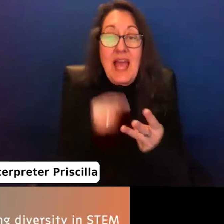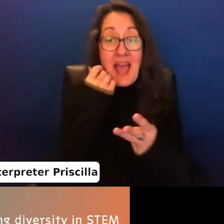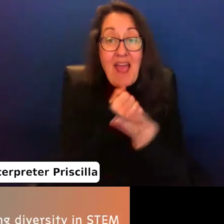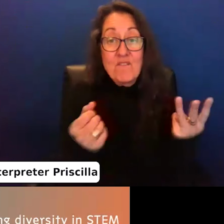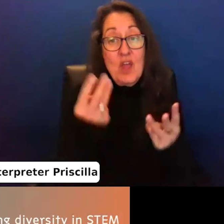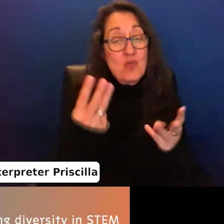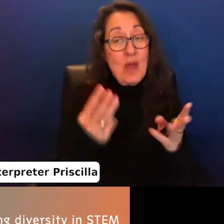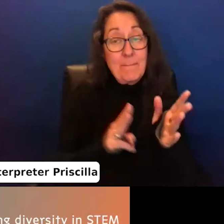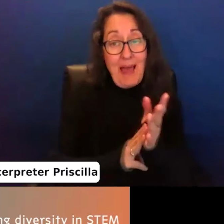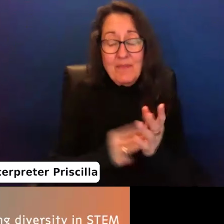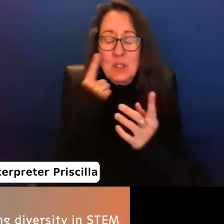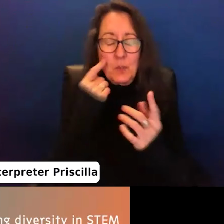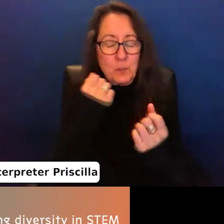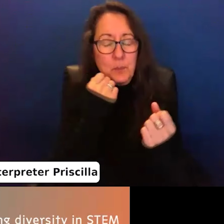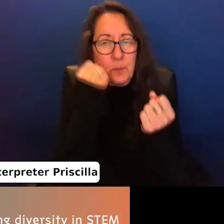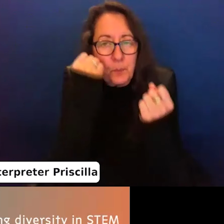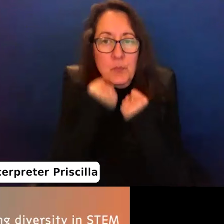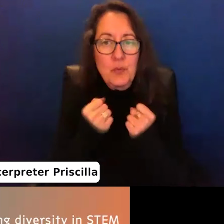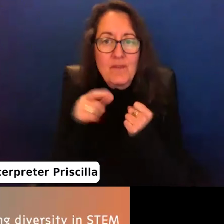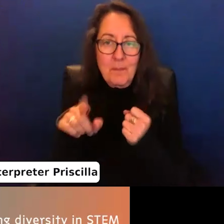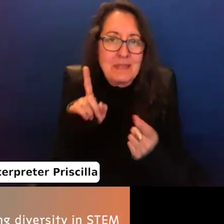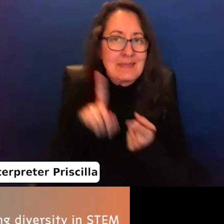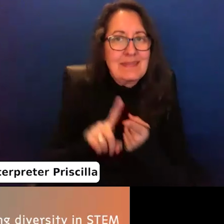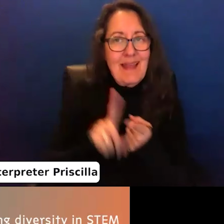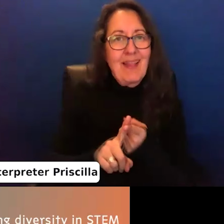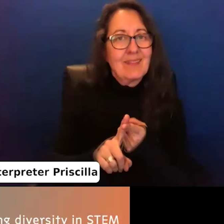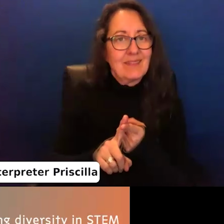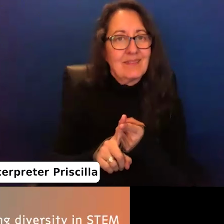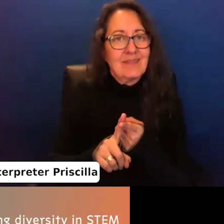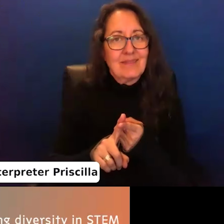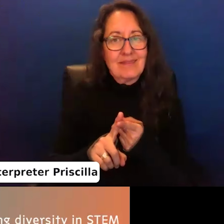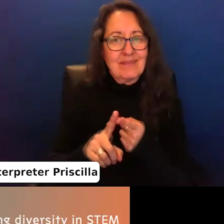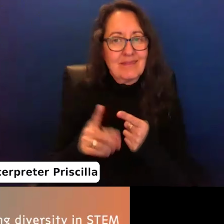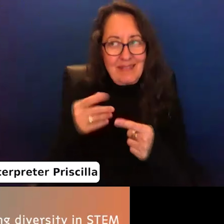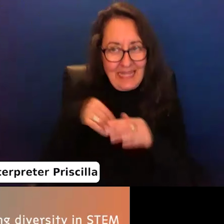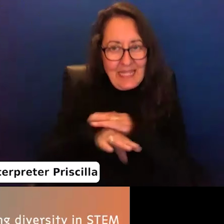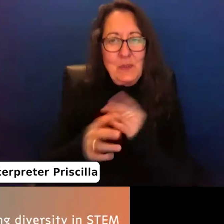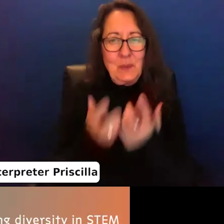are listed in the program guidelines, so please check this document.